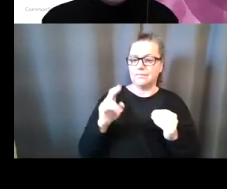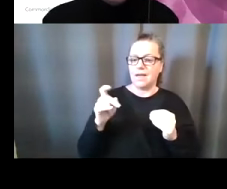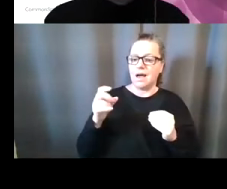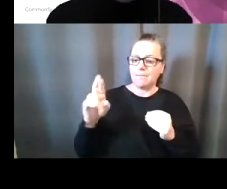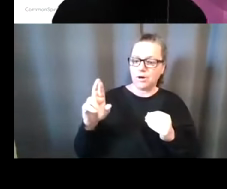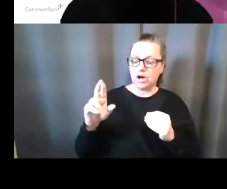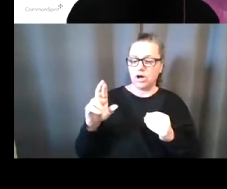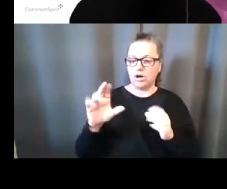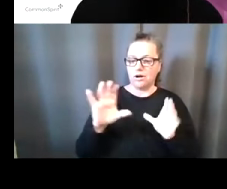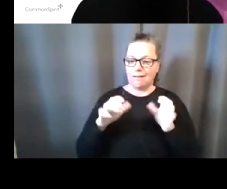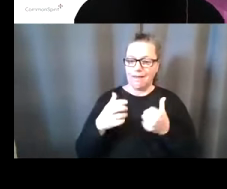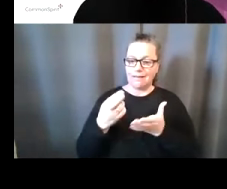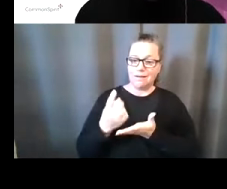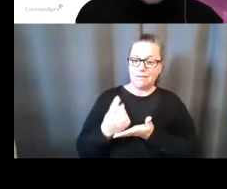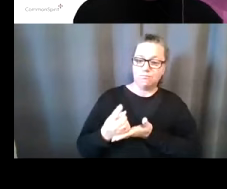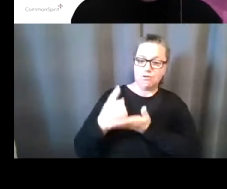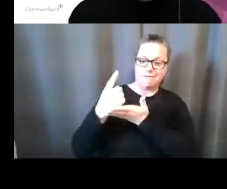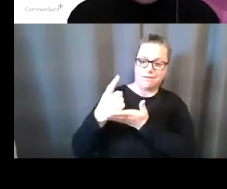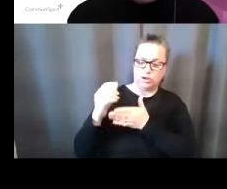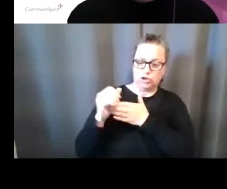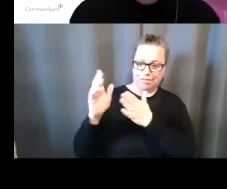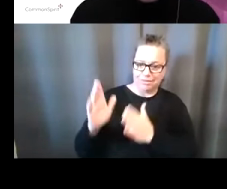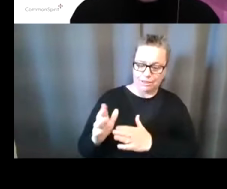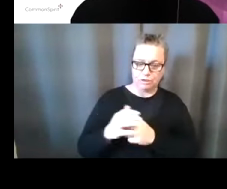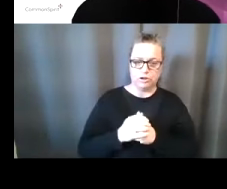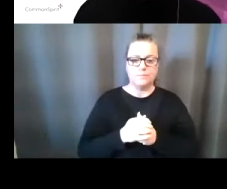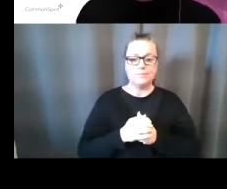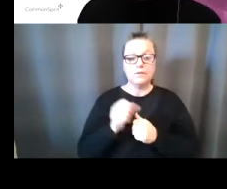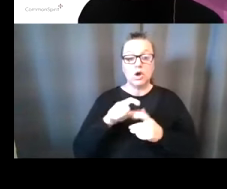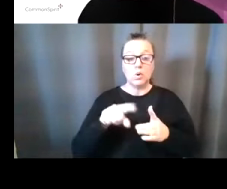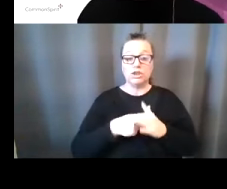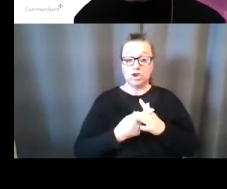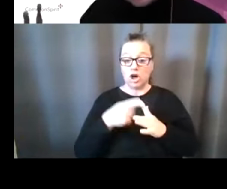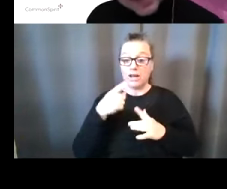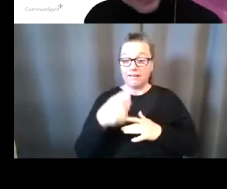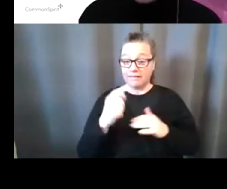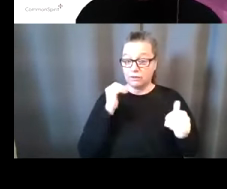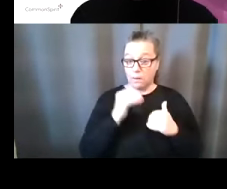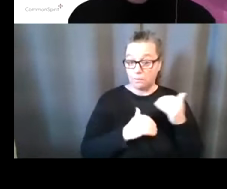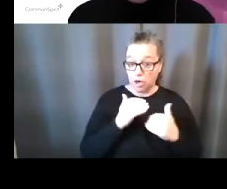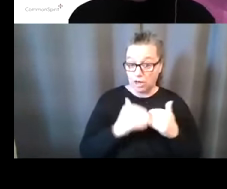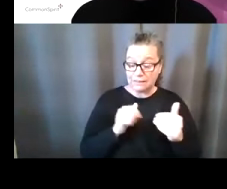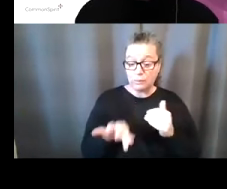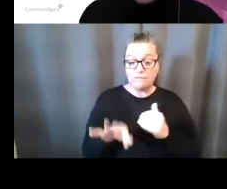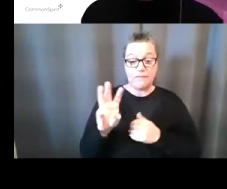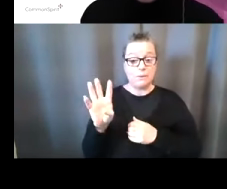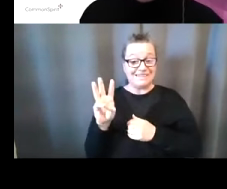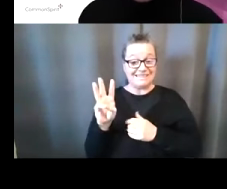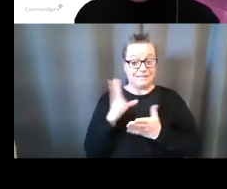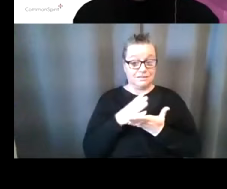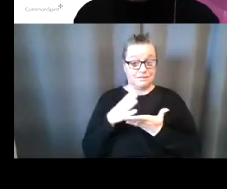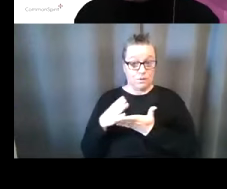leaders. So in studying the RPOW process, we found that there were 6 components to the workshop process.